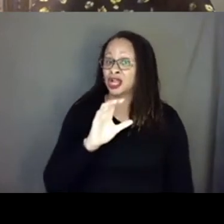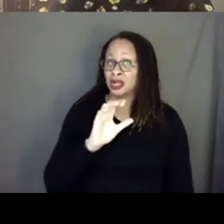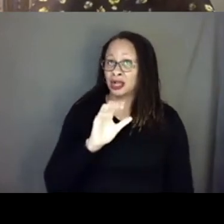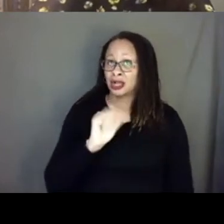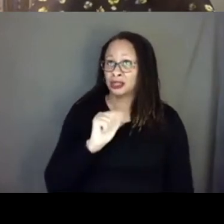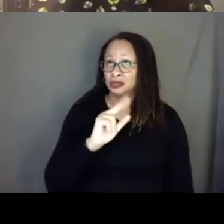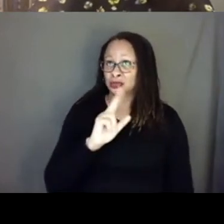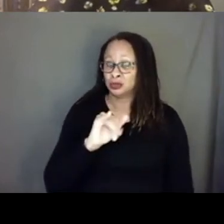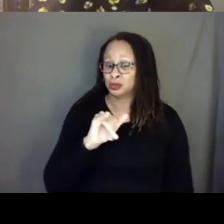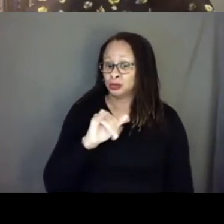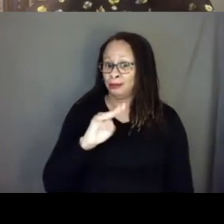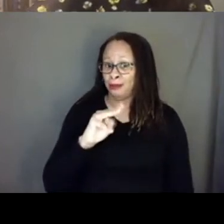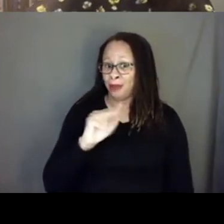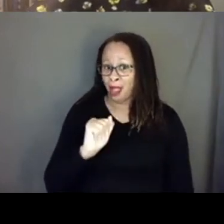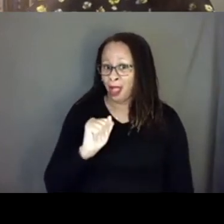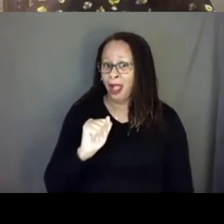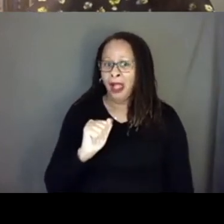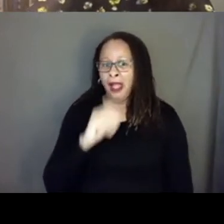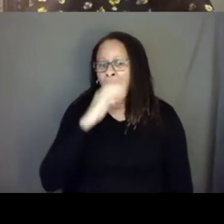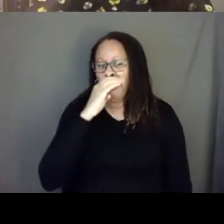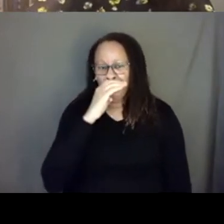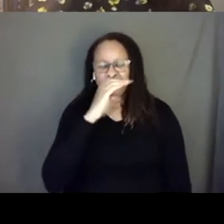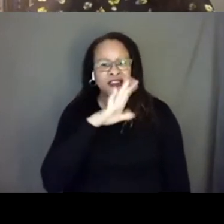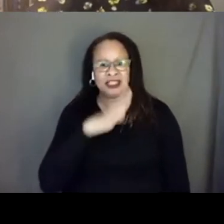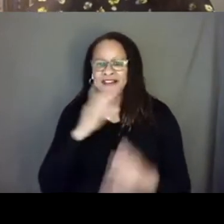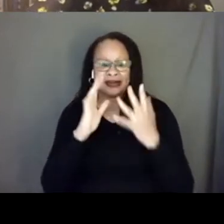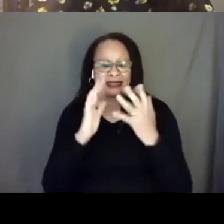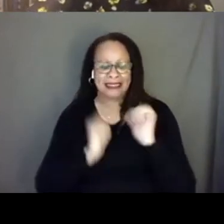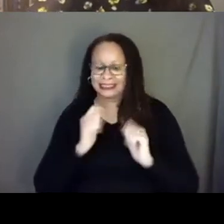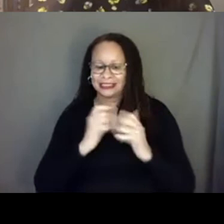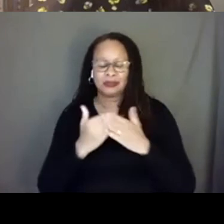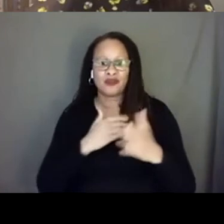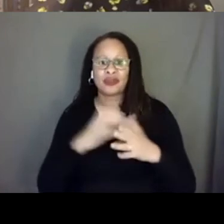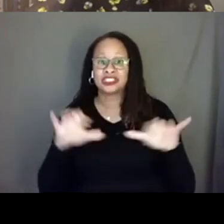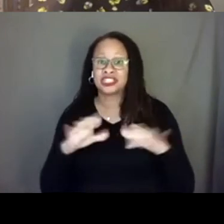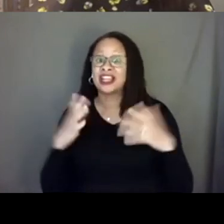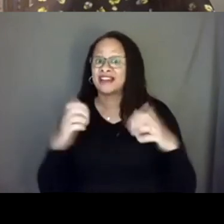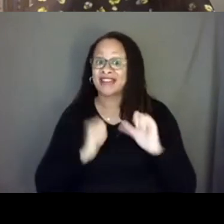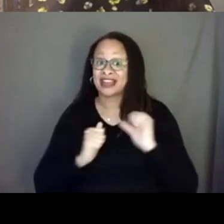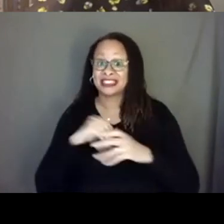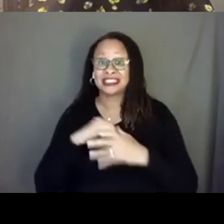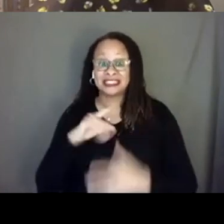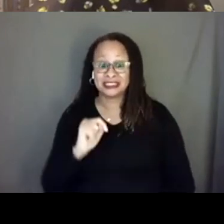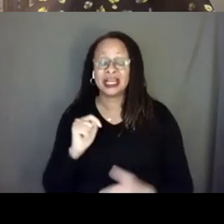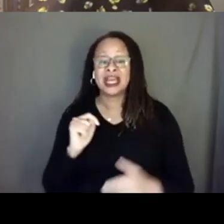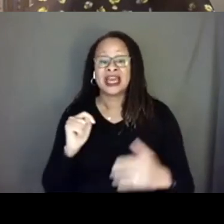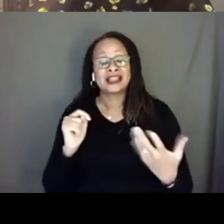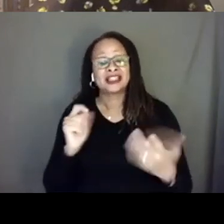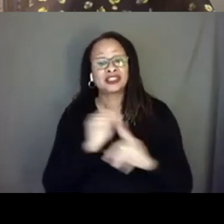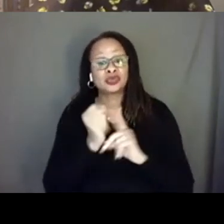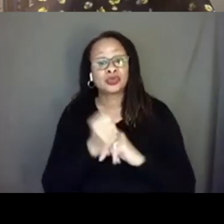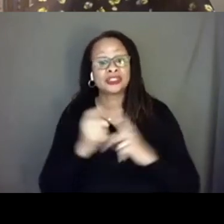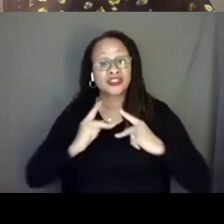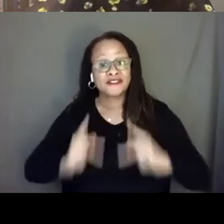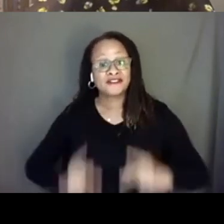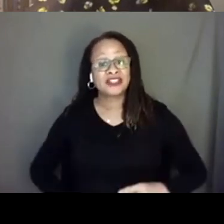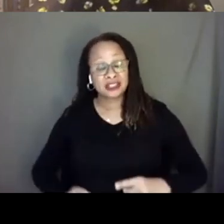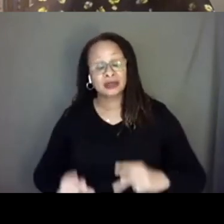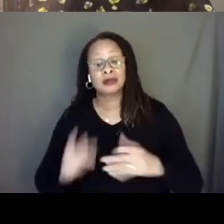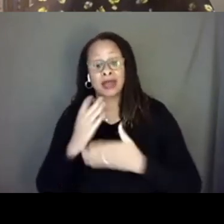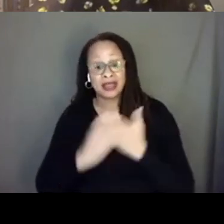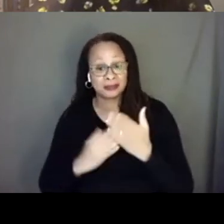she never acted before, she did a lot of acting in it. It's just the situation, the physicality is, you know, what